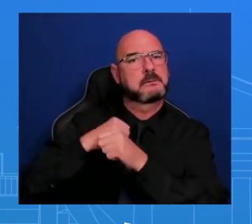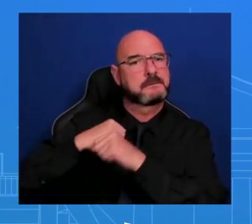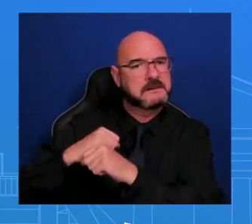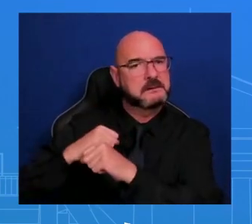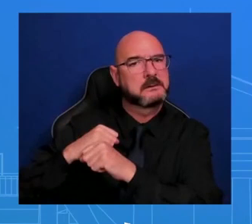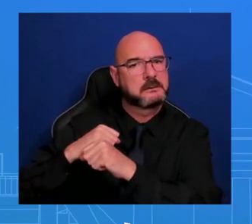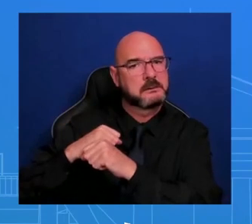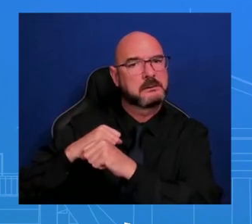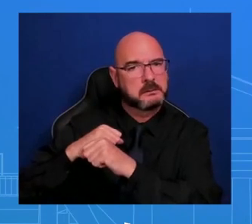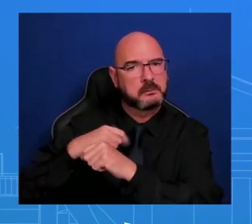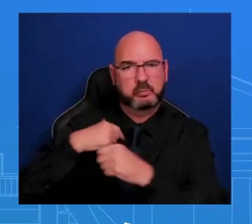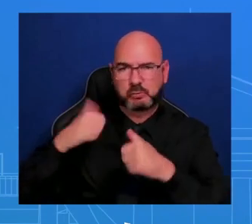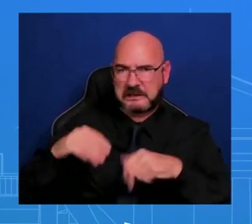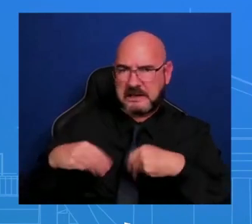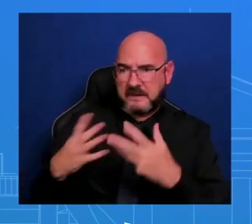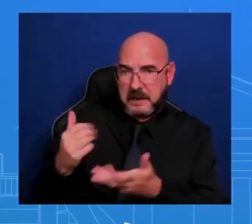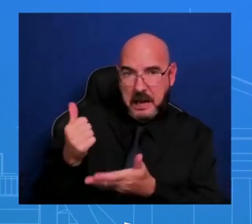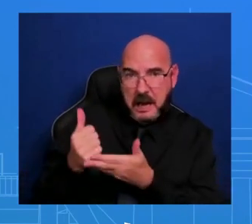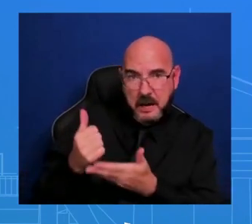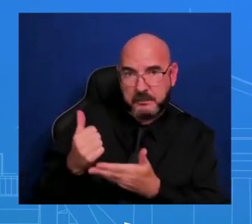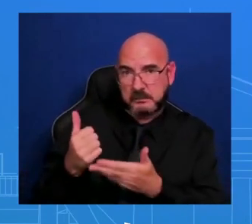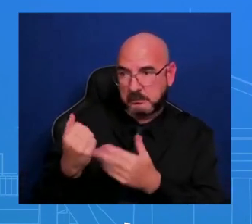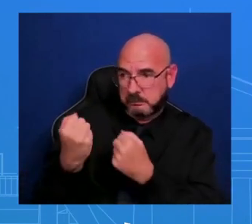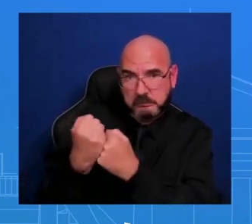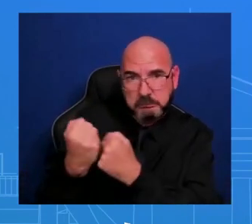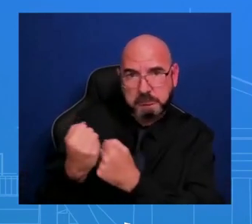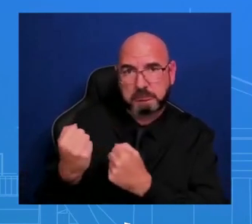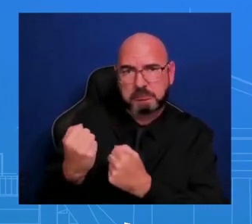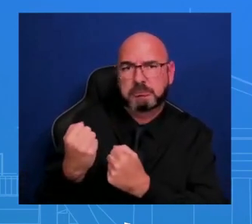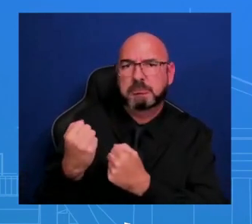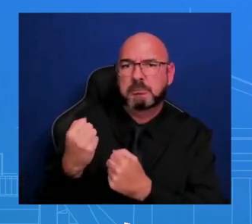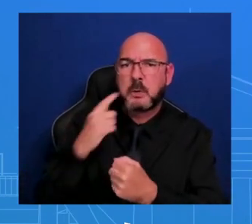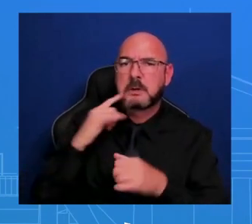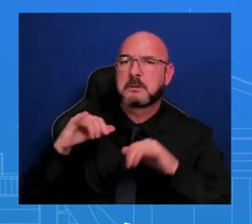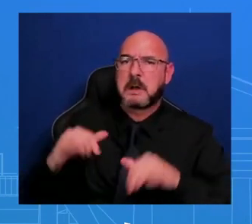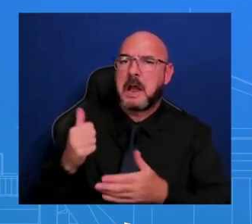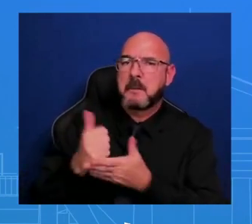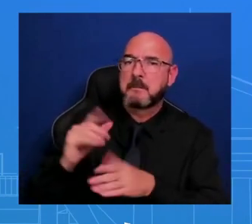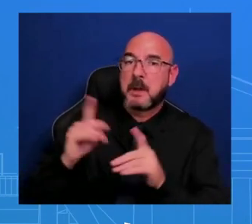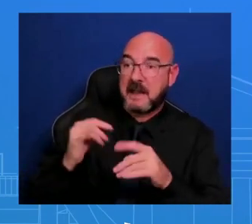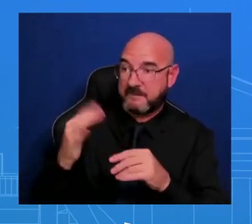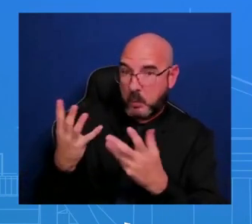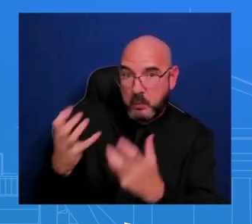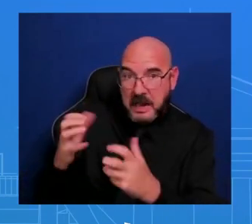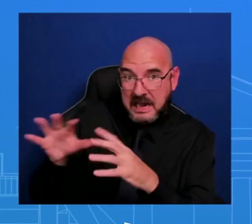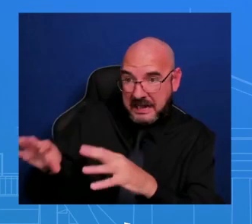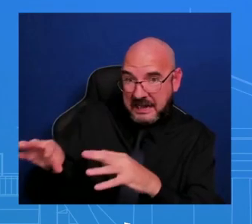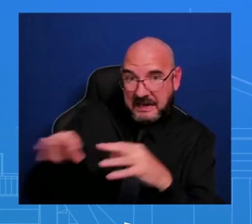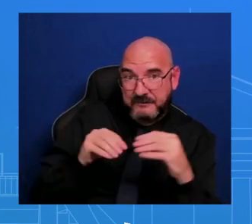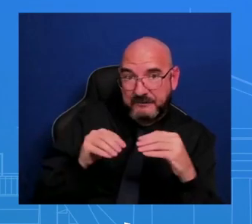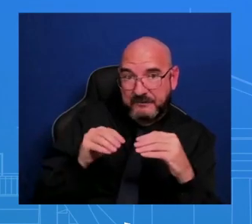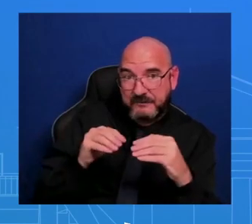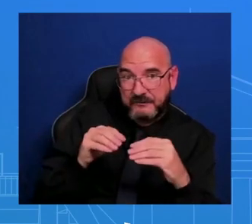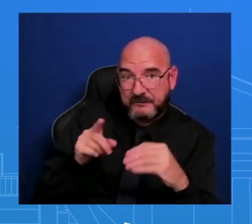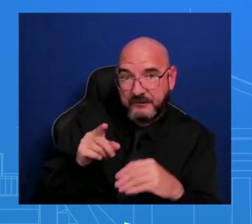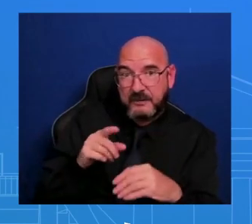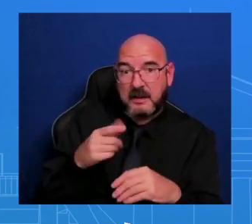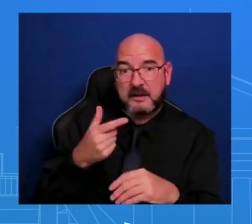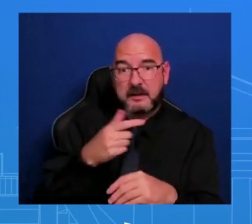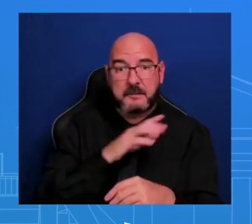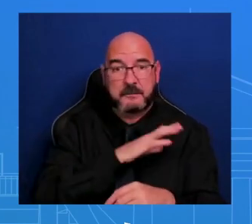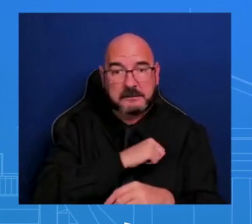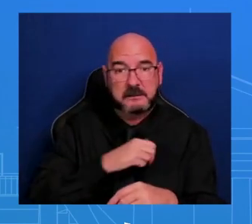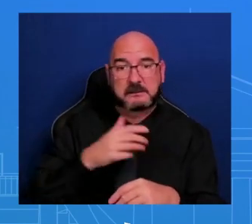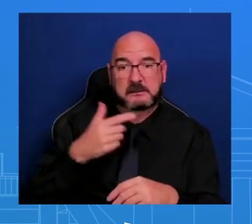hostages and people out of Gaza appropriately. And as I think you've heard us say, a ceasefire right now really